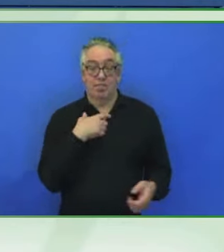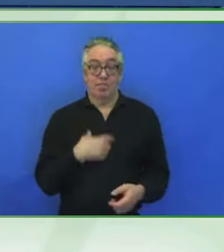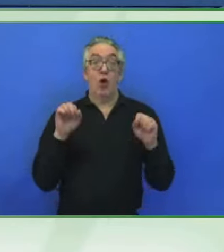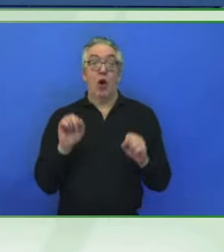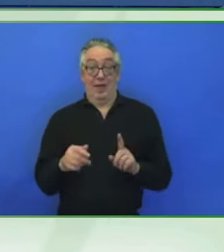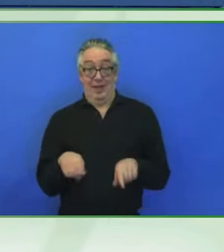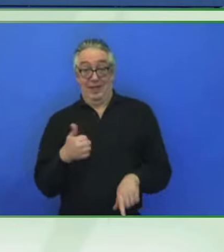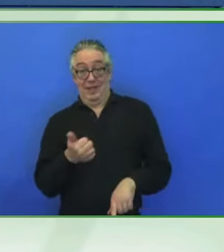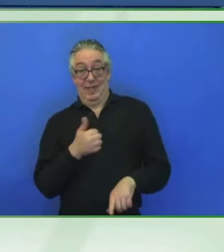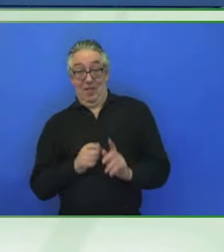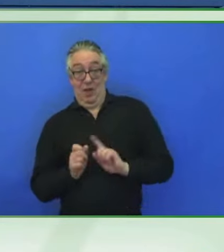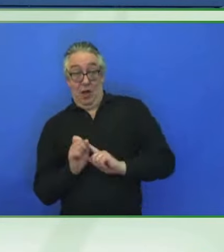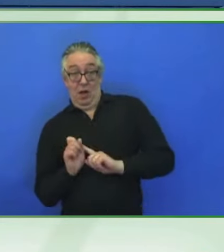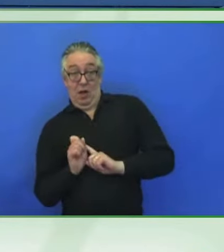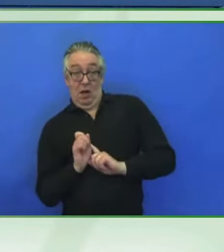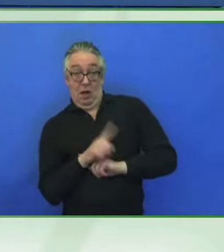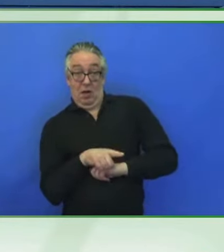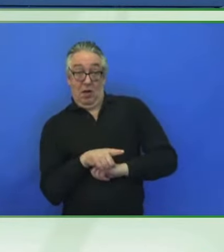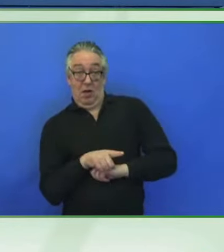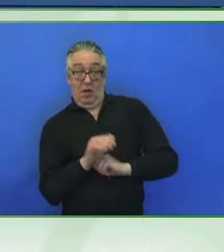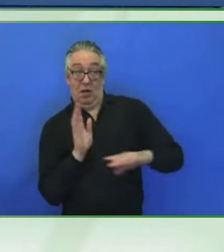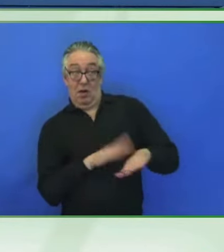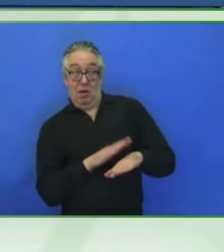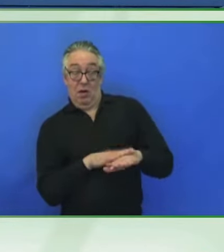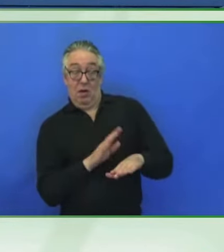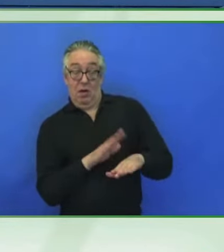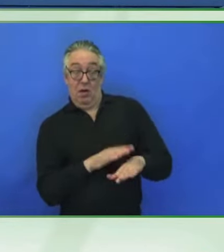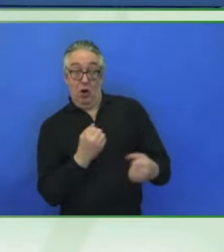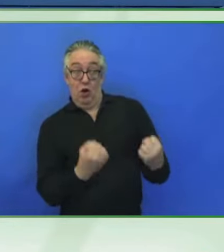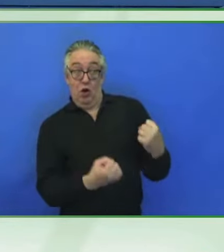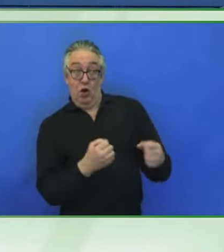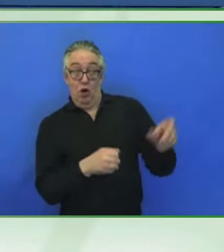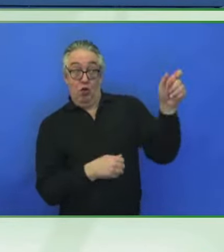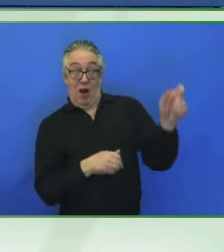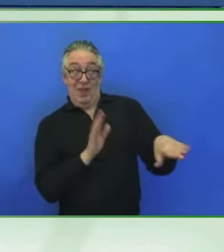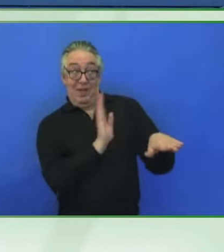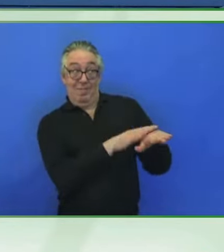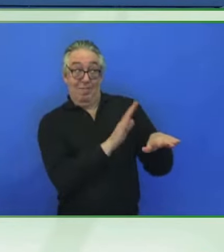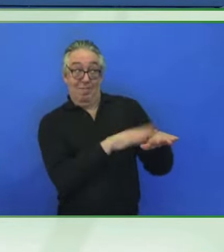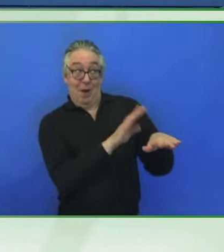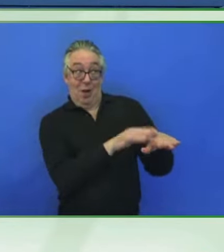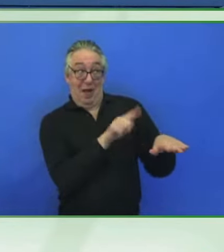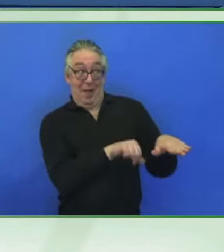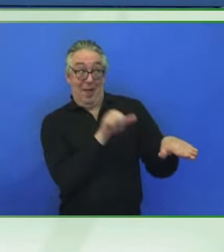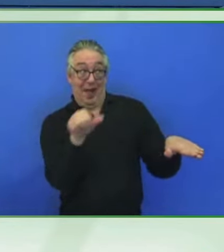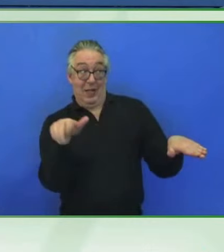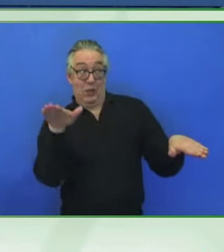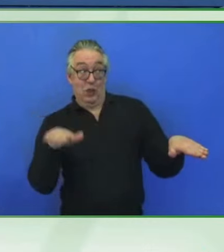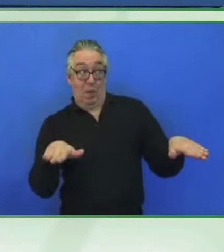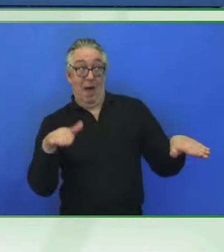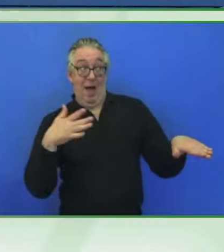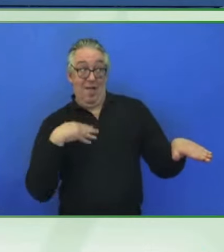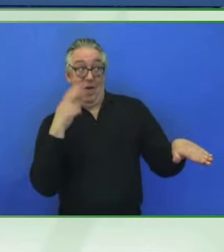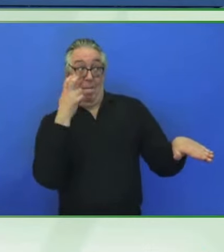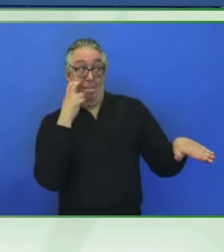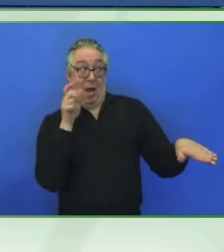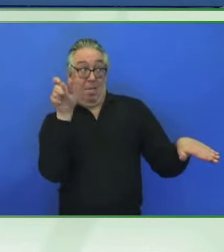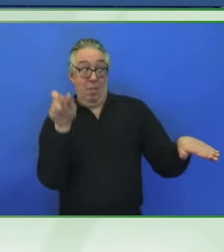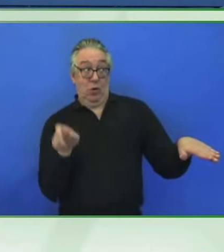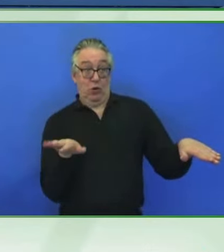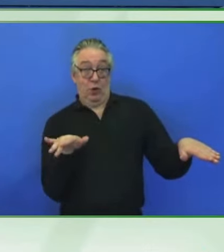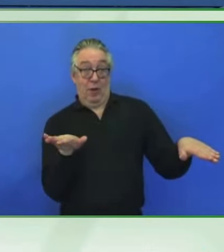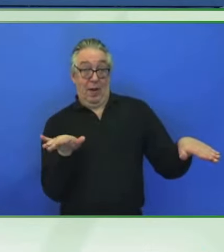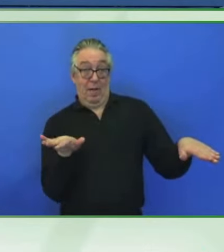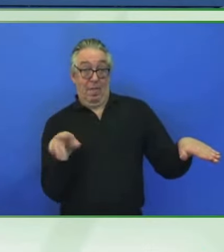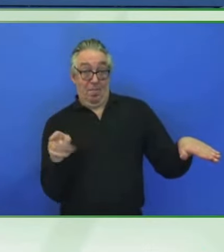to take into account that at the next stop there is a visually impaired person who wants to get into the